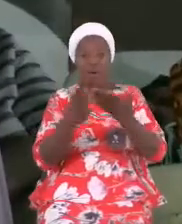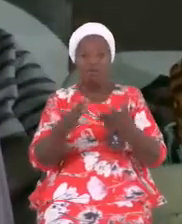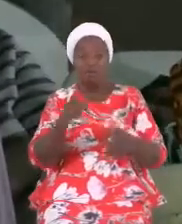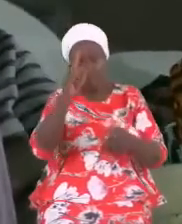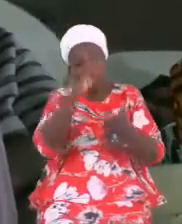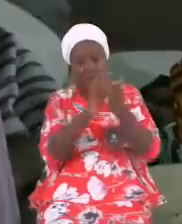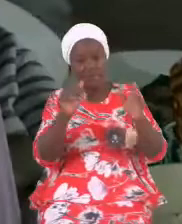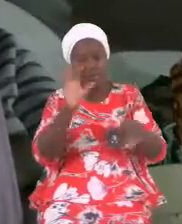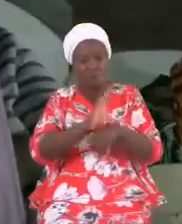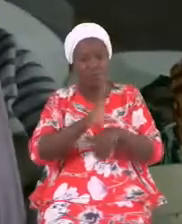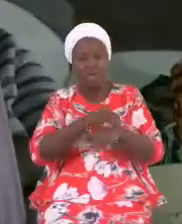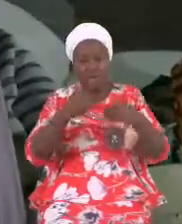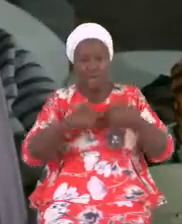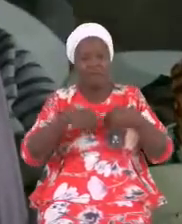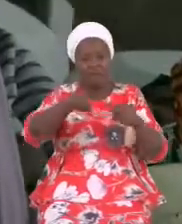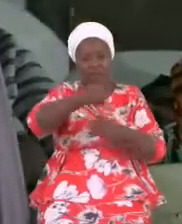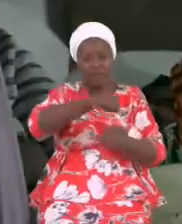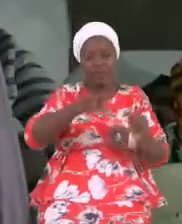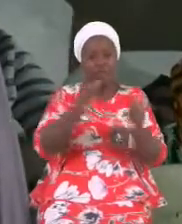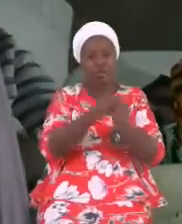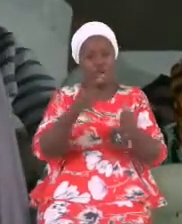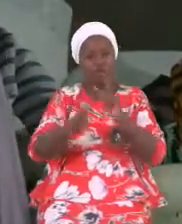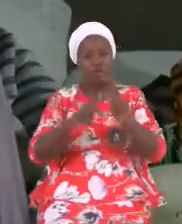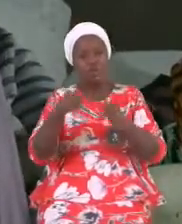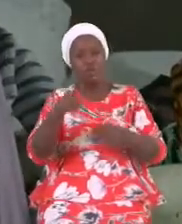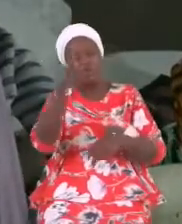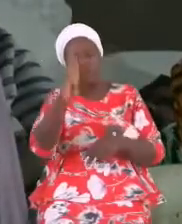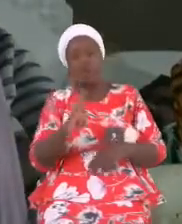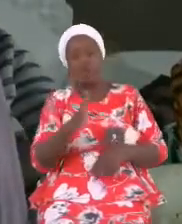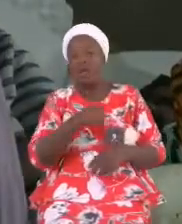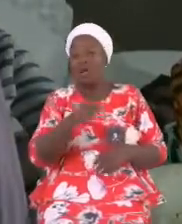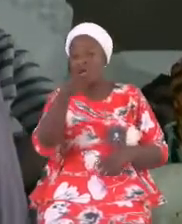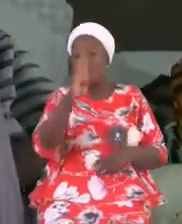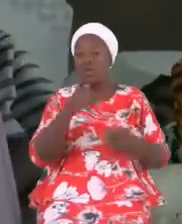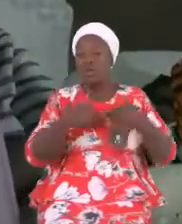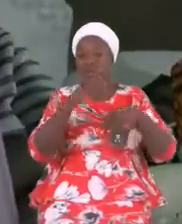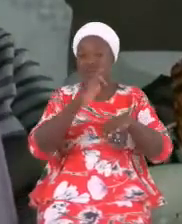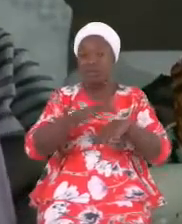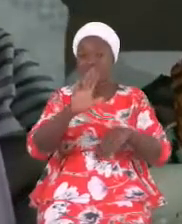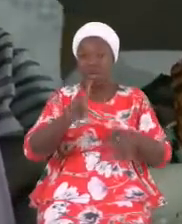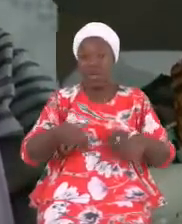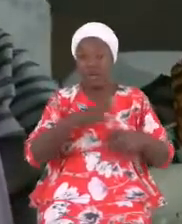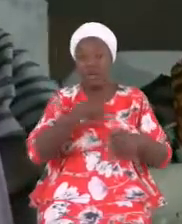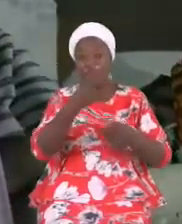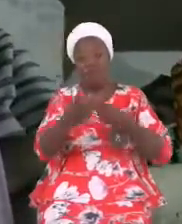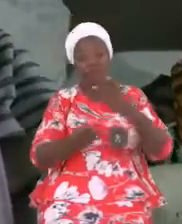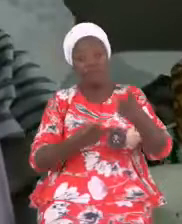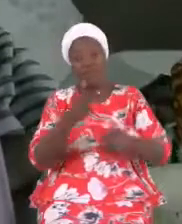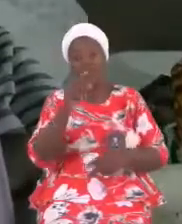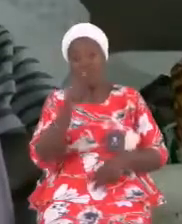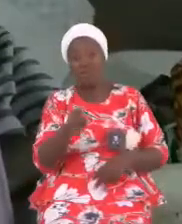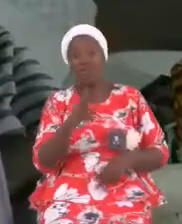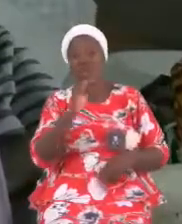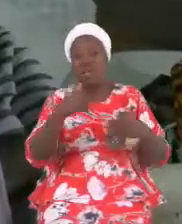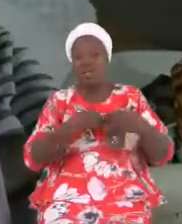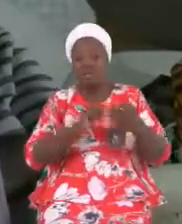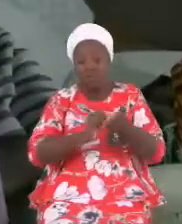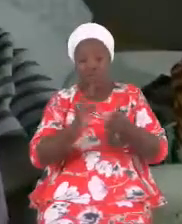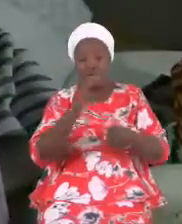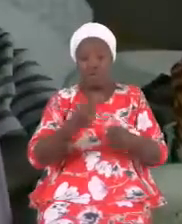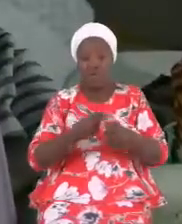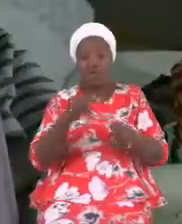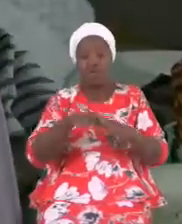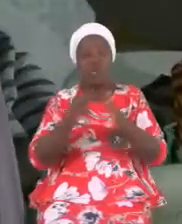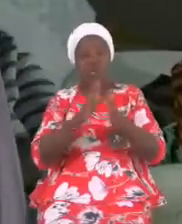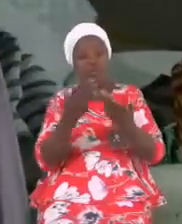God. God has touched your life. He has visited you. He has written your names in the book